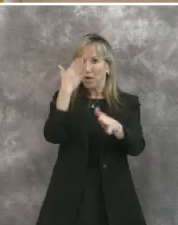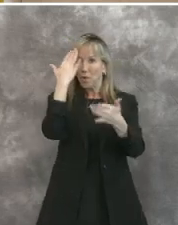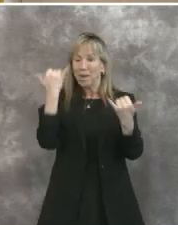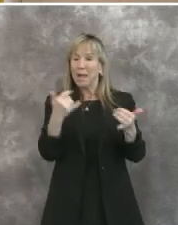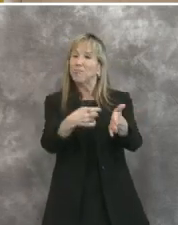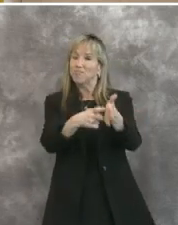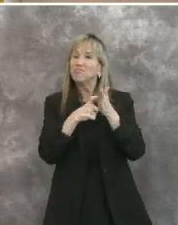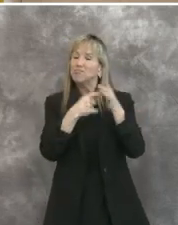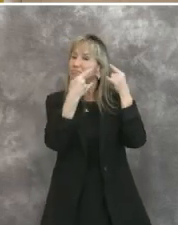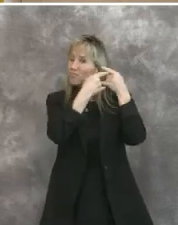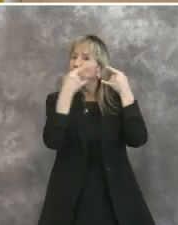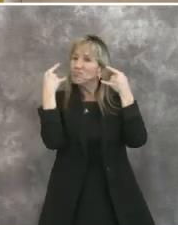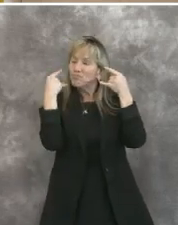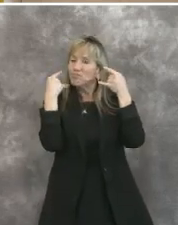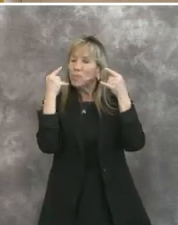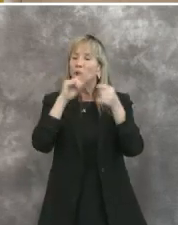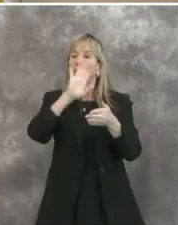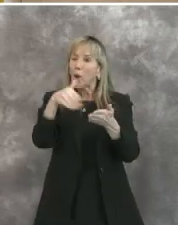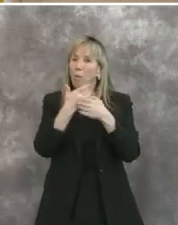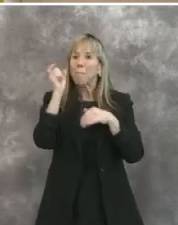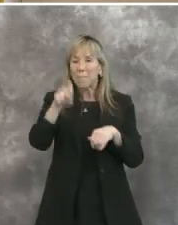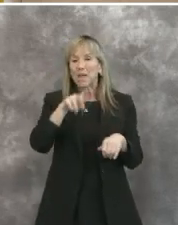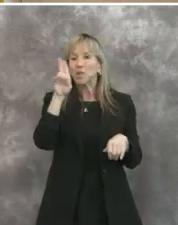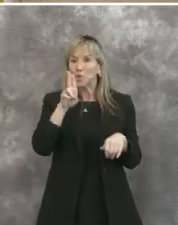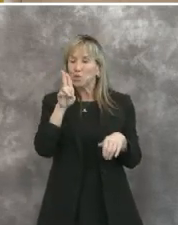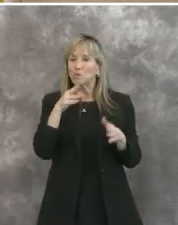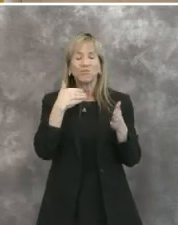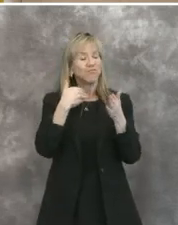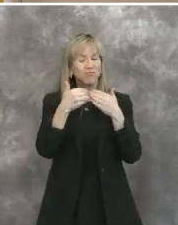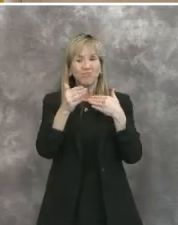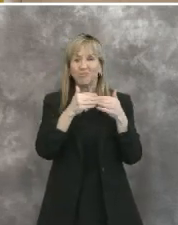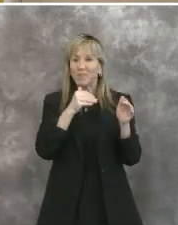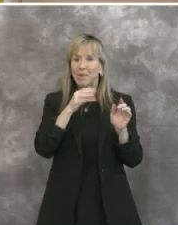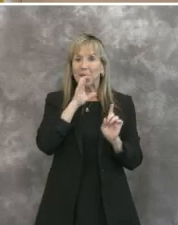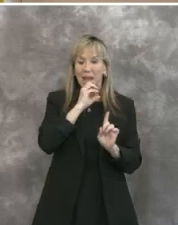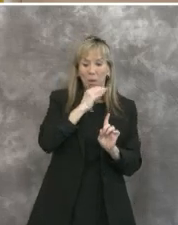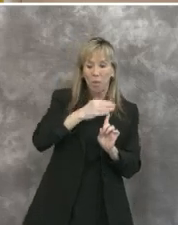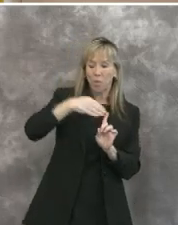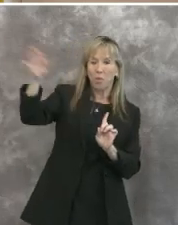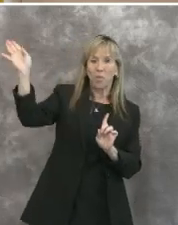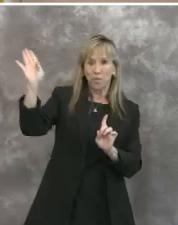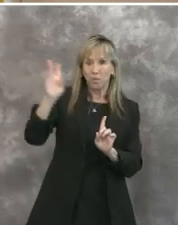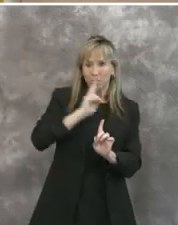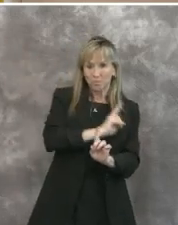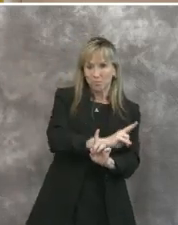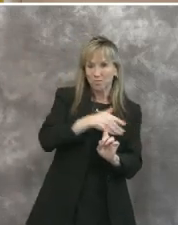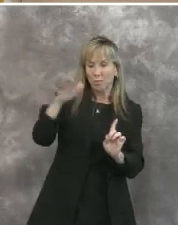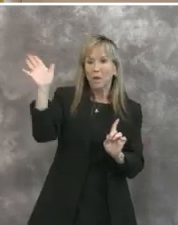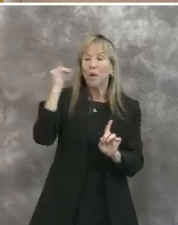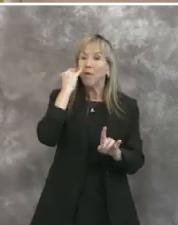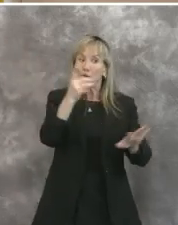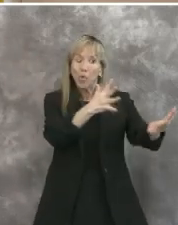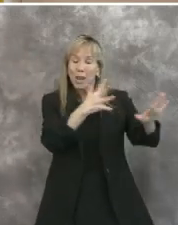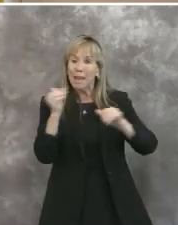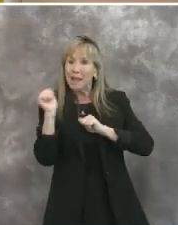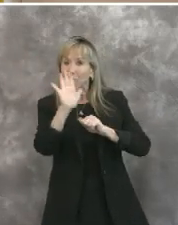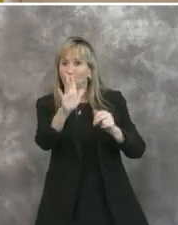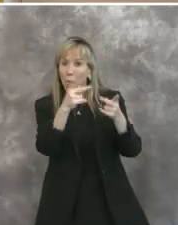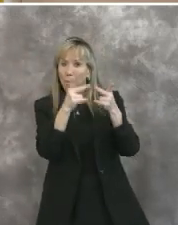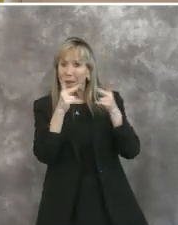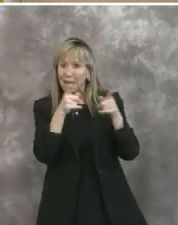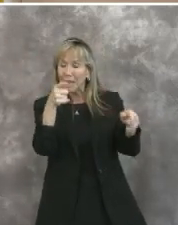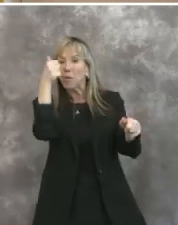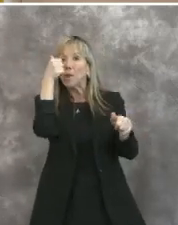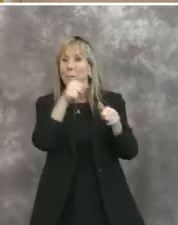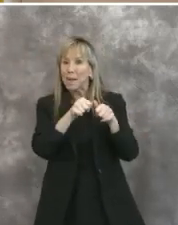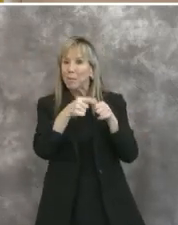now required for all individuals 2 years of age and older when in public. So if you leave your place, remember to cover